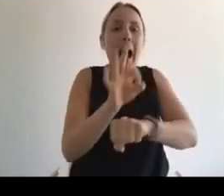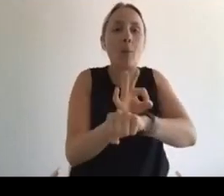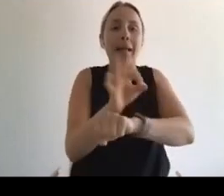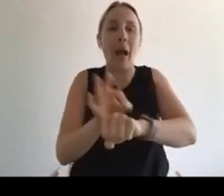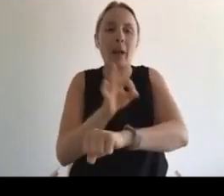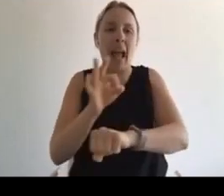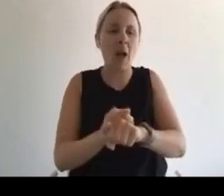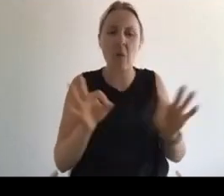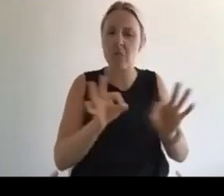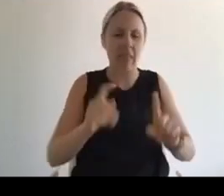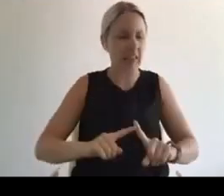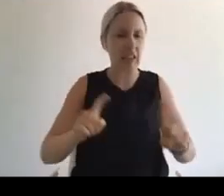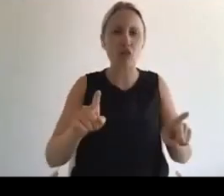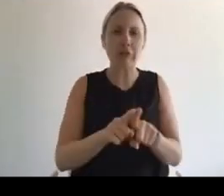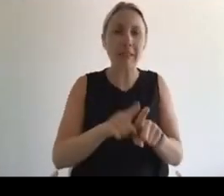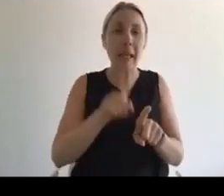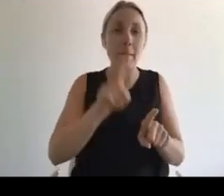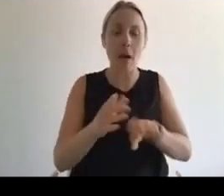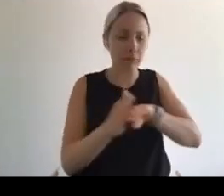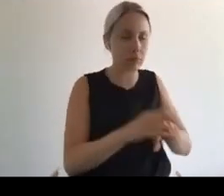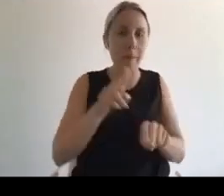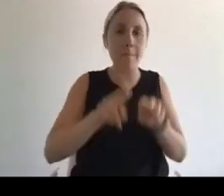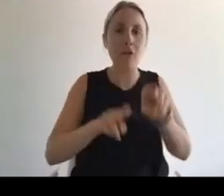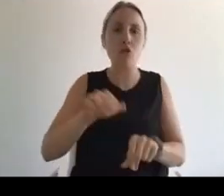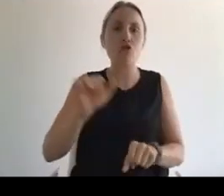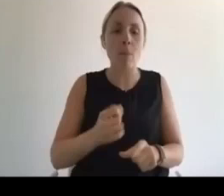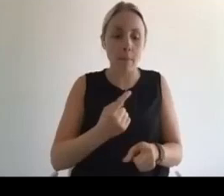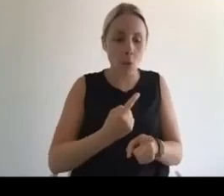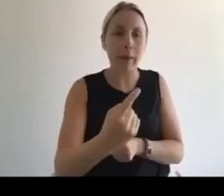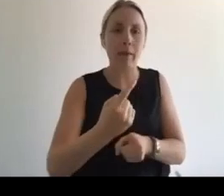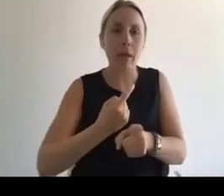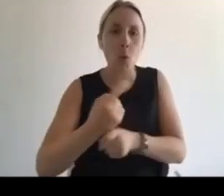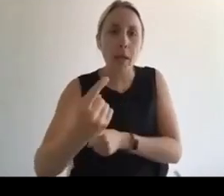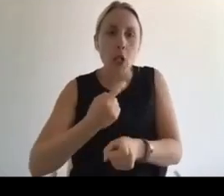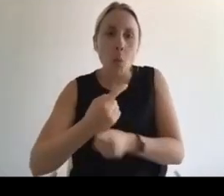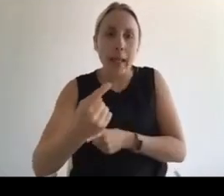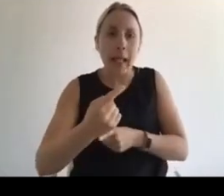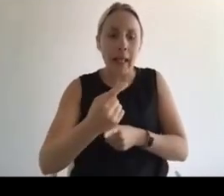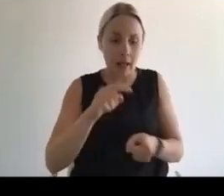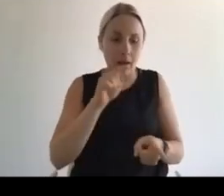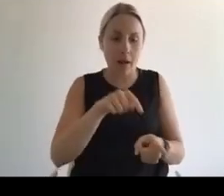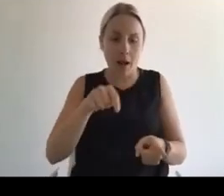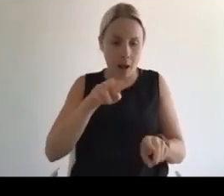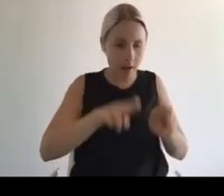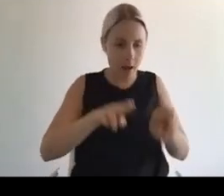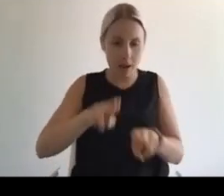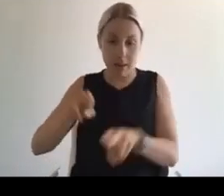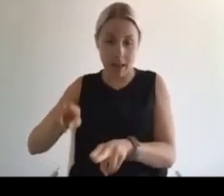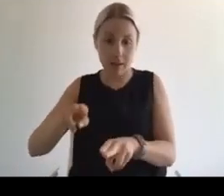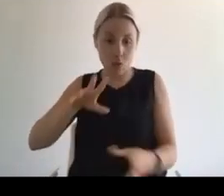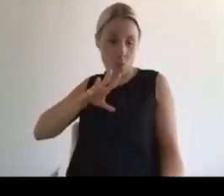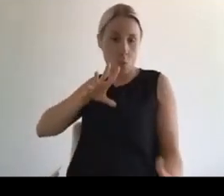weekly basis, and going back to my point earlier about thinking about what this means in our pockets at the end of the month, but